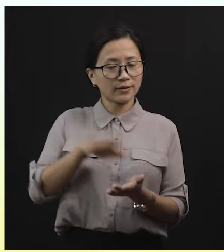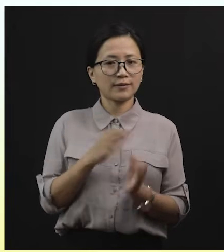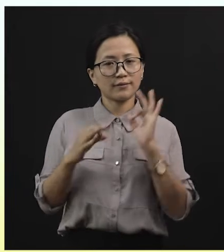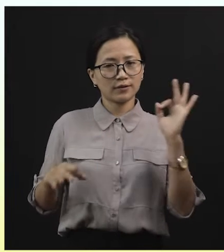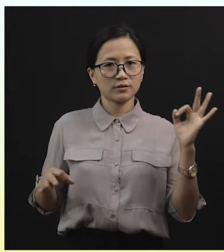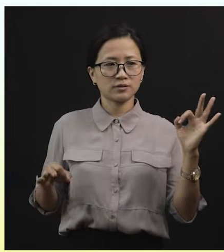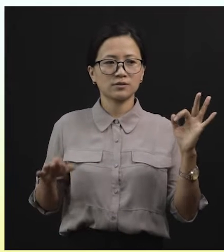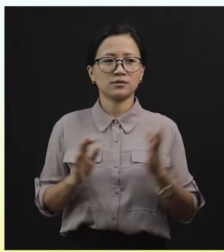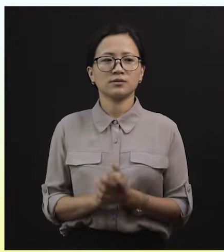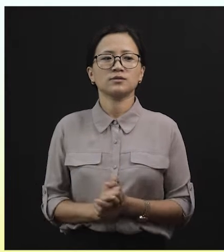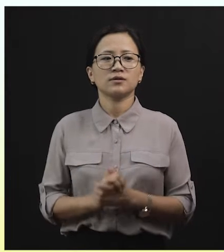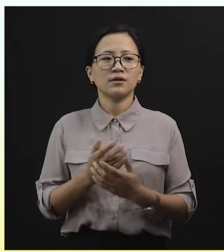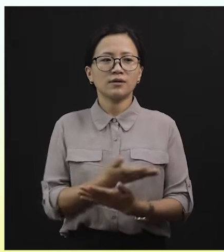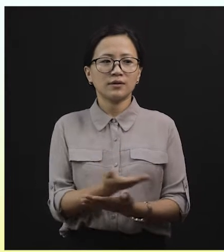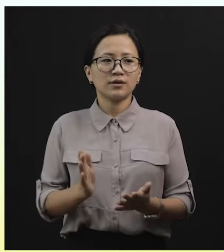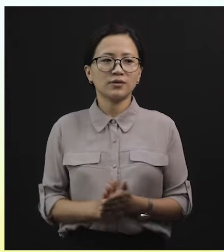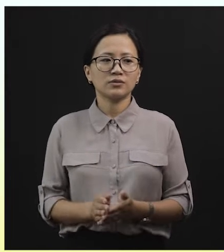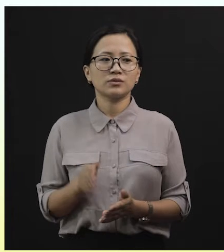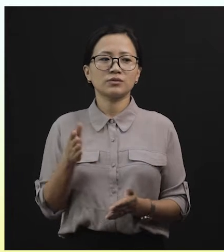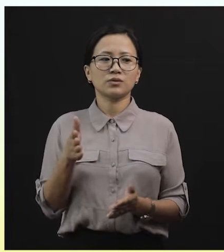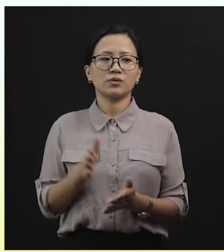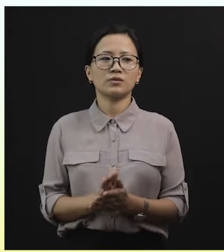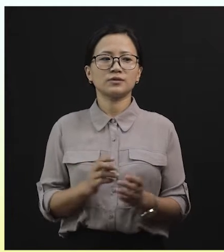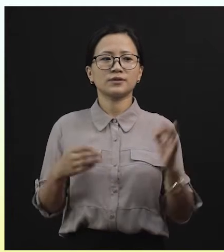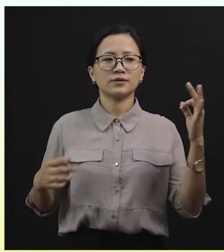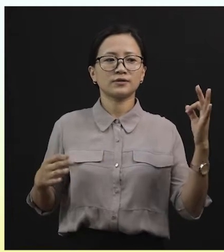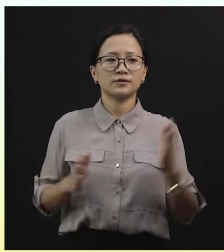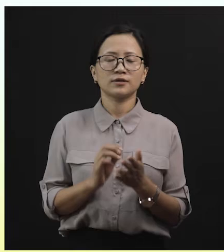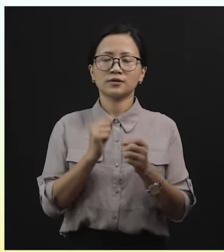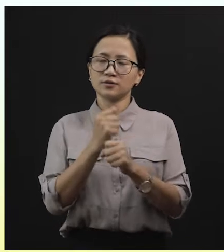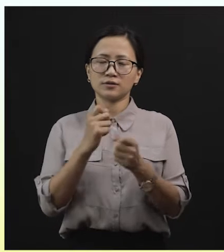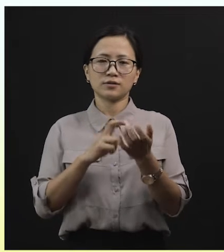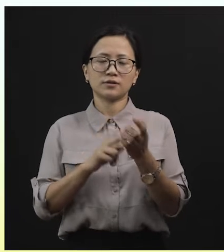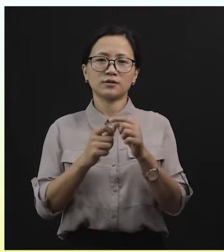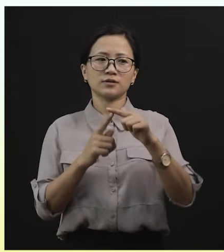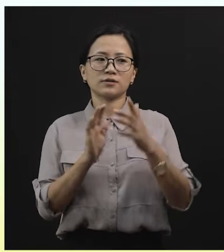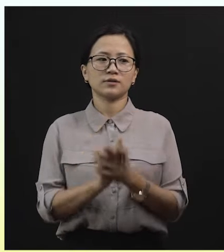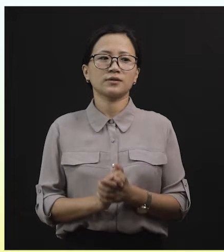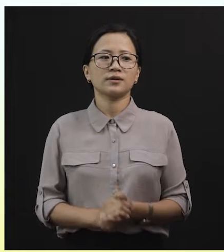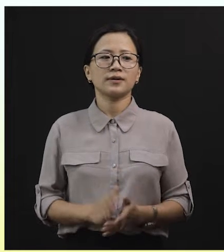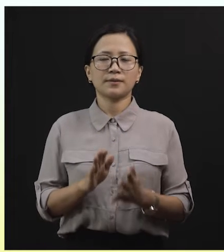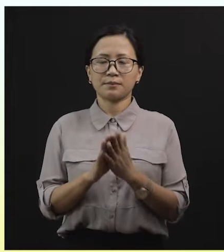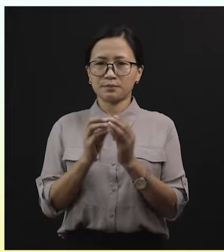nor beetle fat, nor harmless worms that creep.